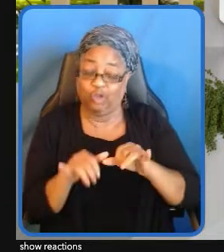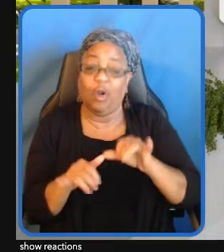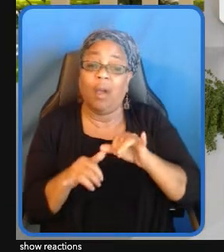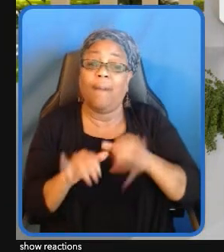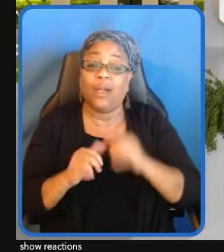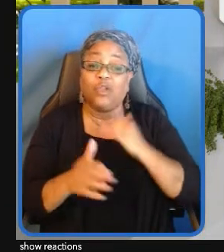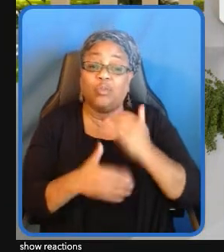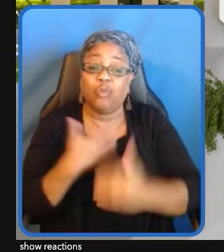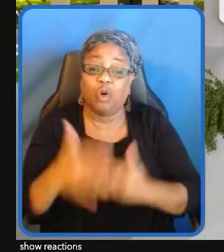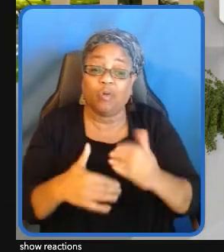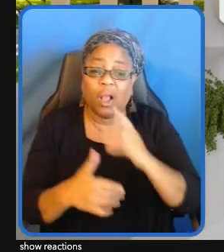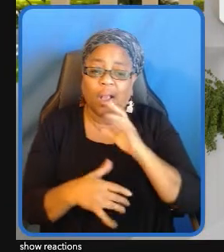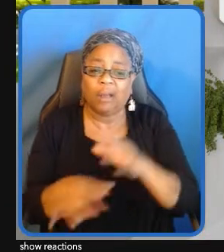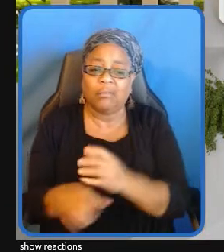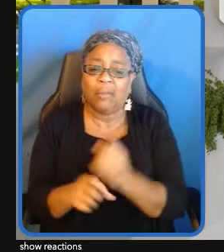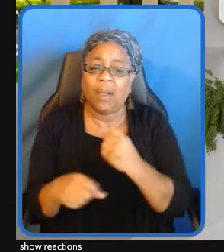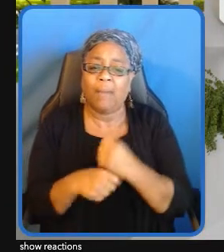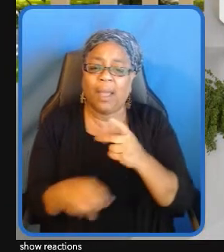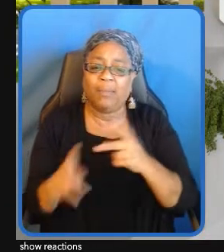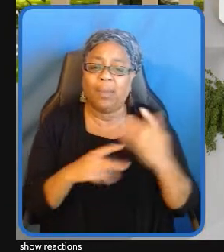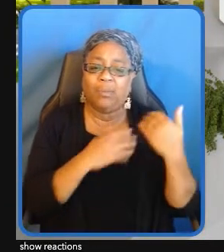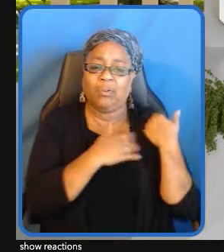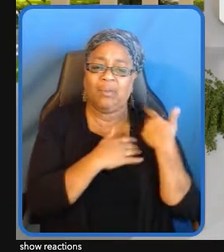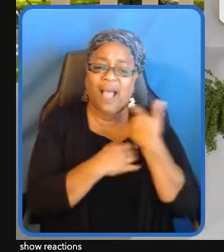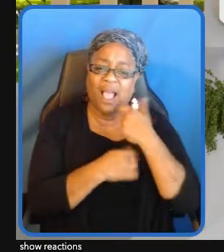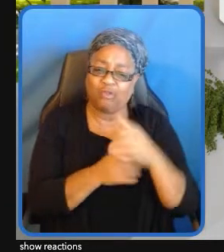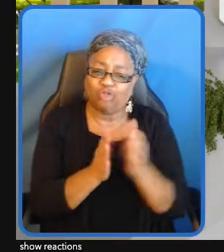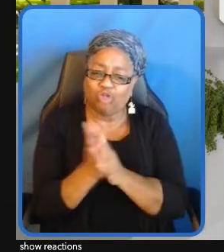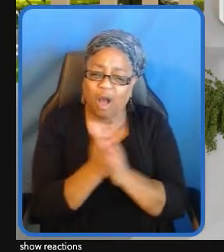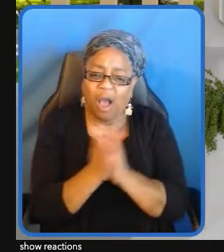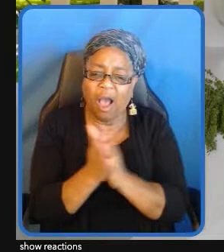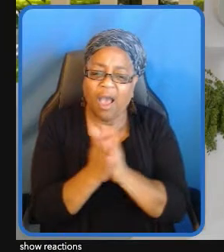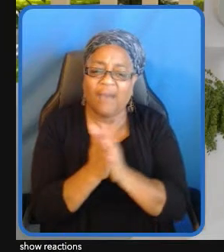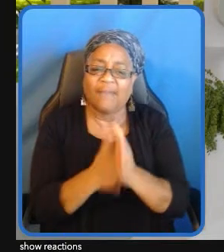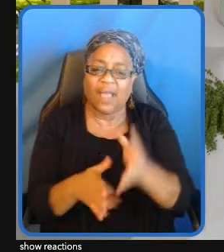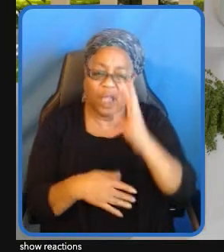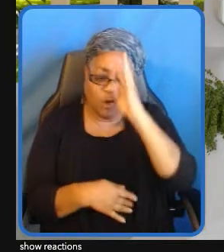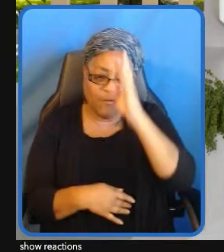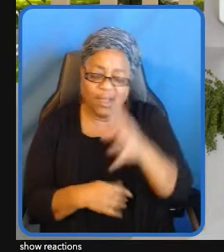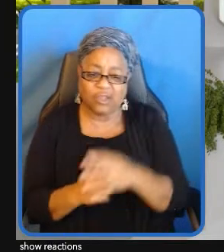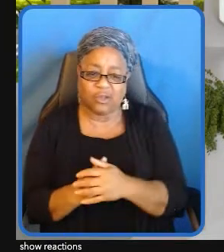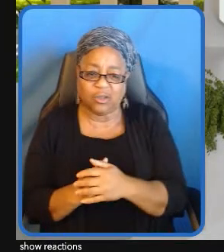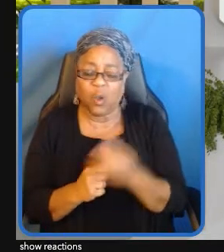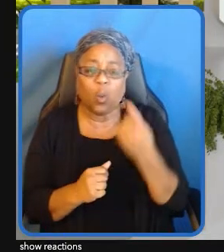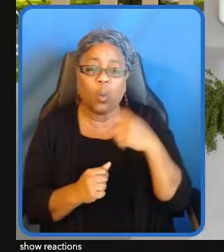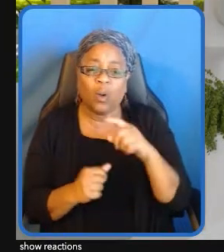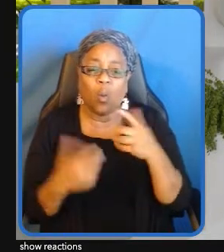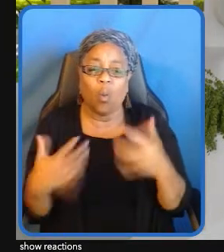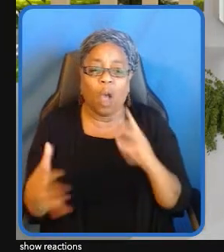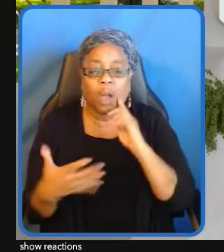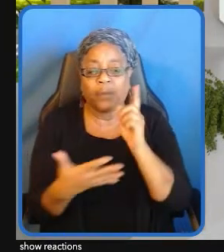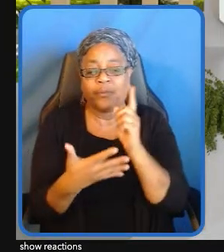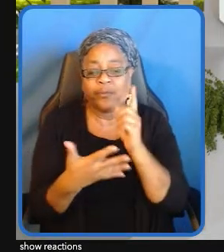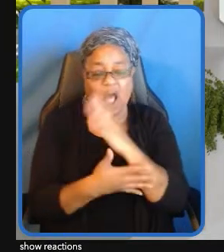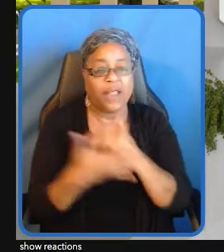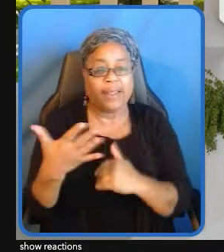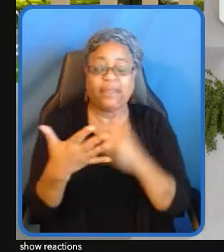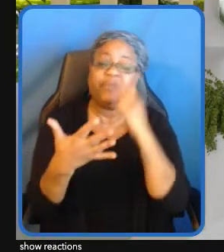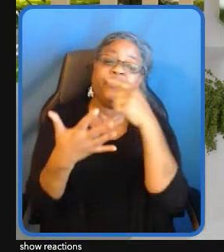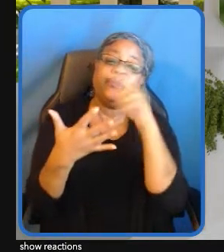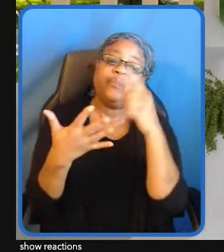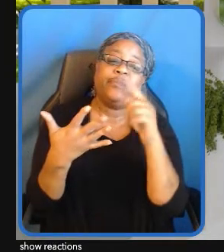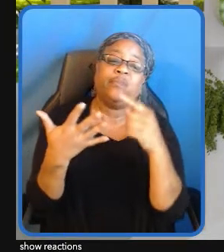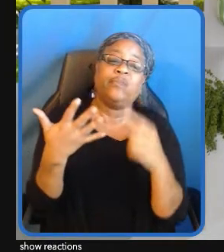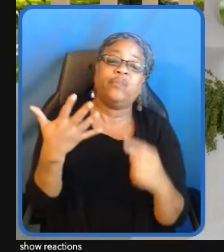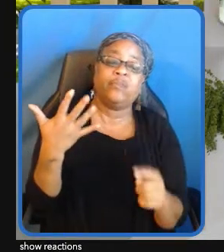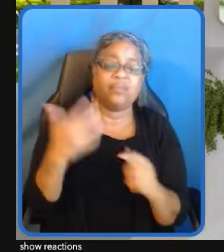actually drive innovation. We're sick of a tick box approach. So download the ACT report now. If your company